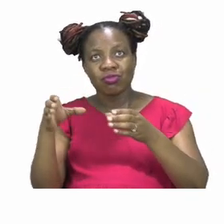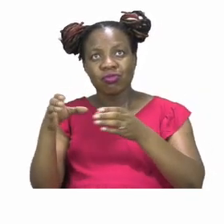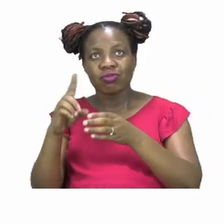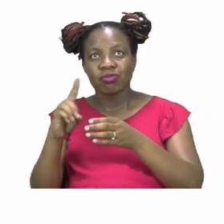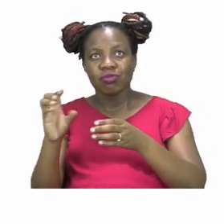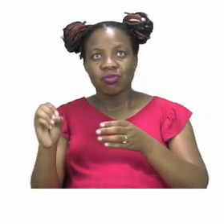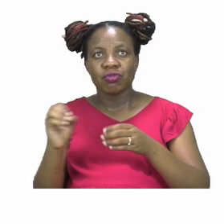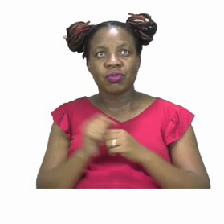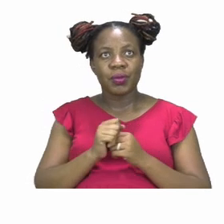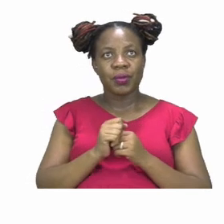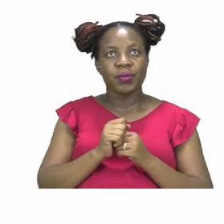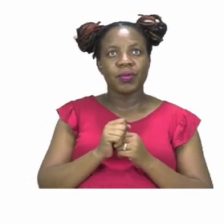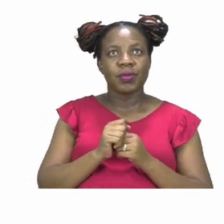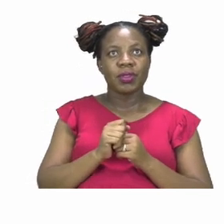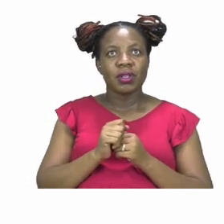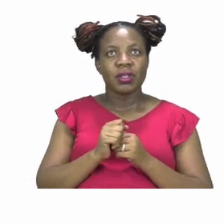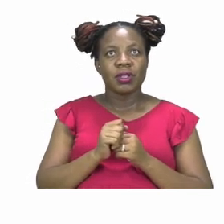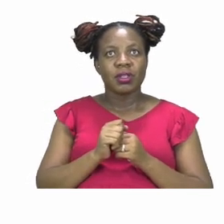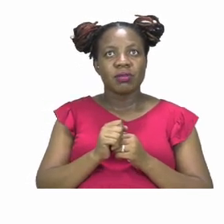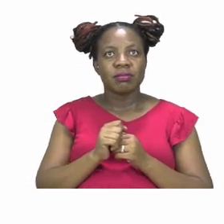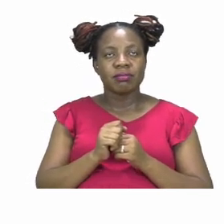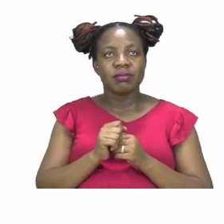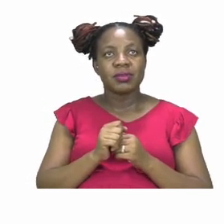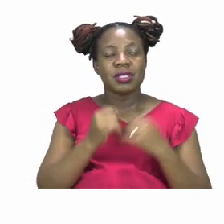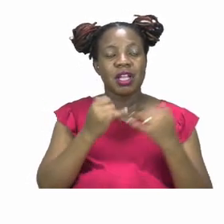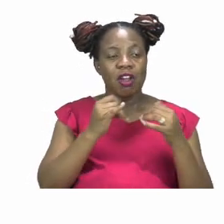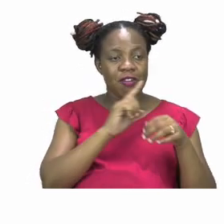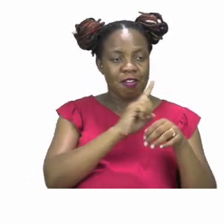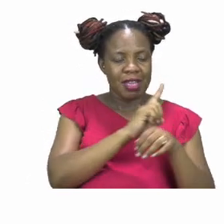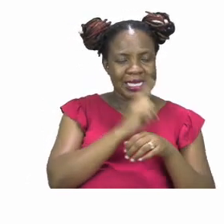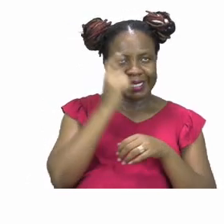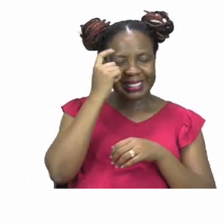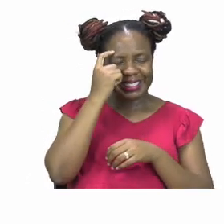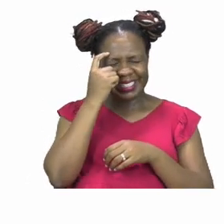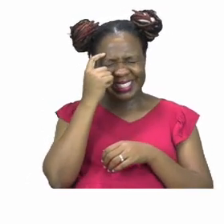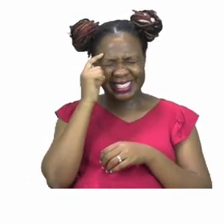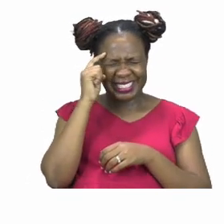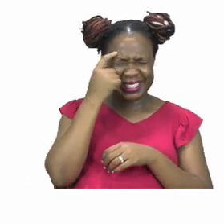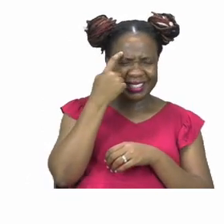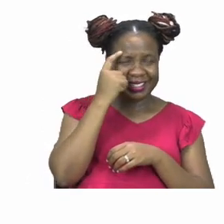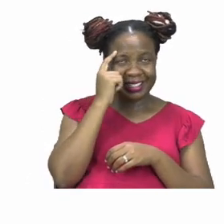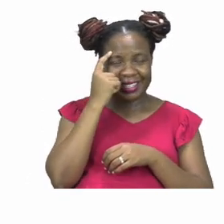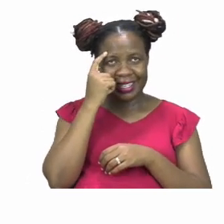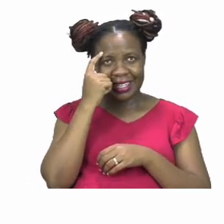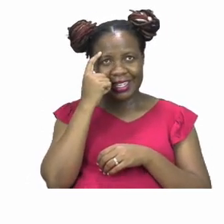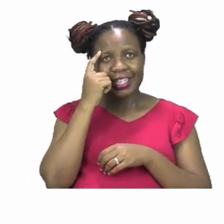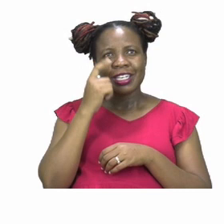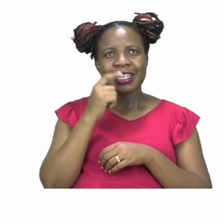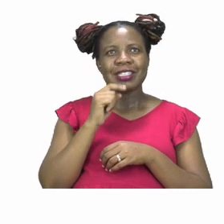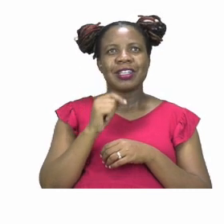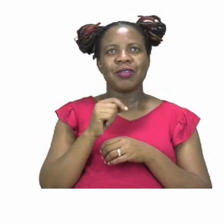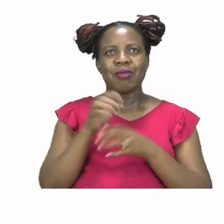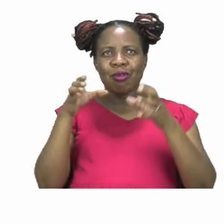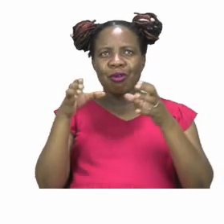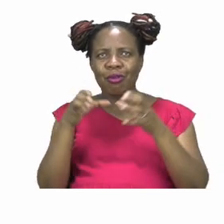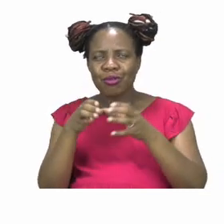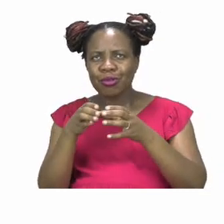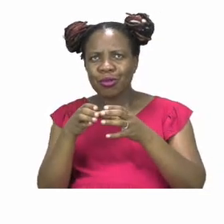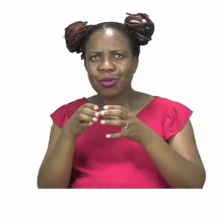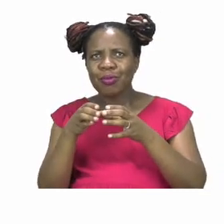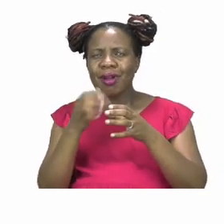estimate and then make groups of 10 and then count. All